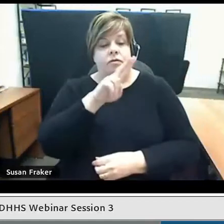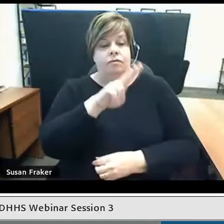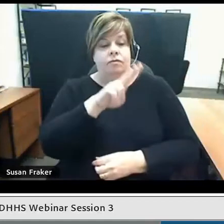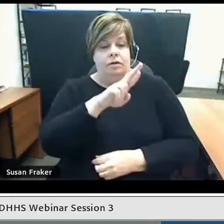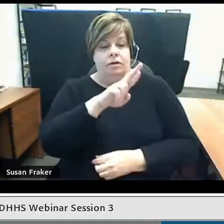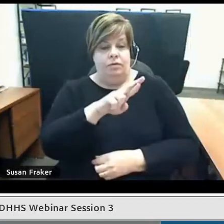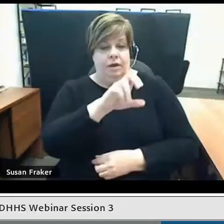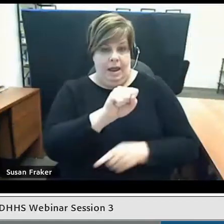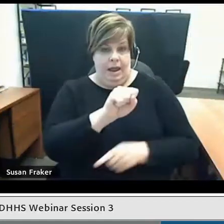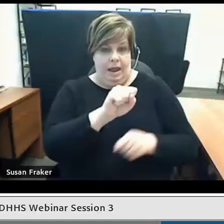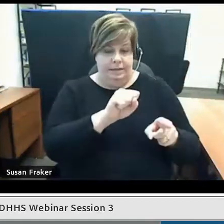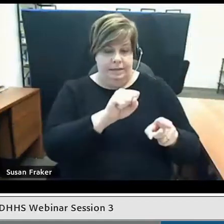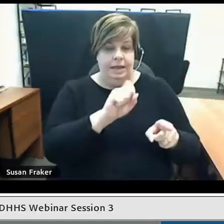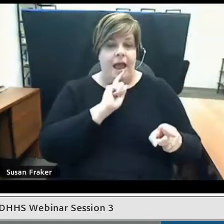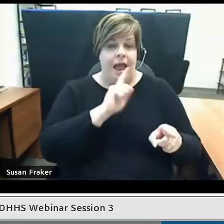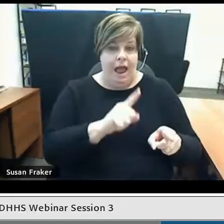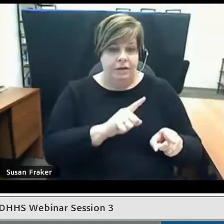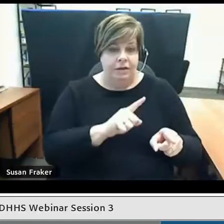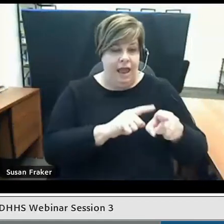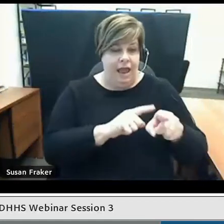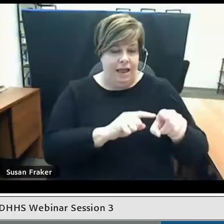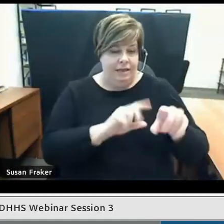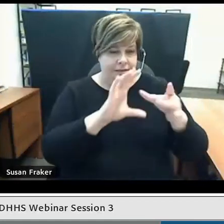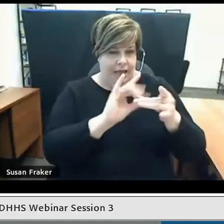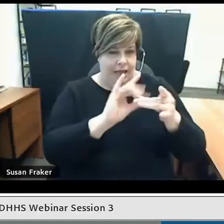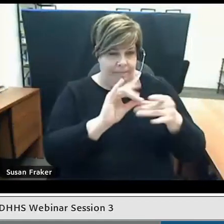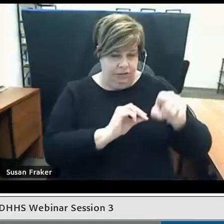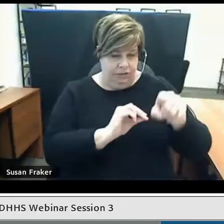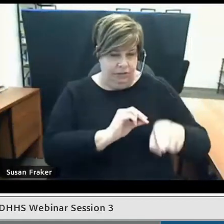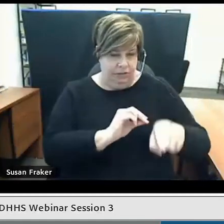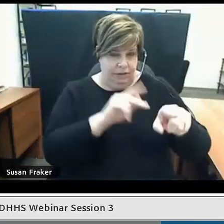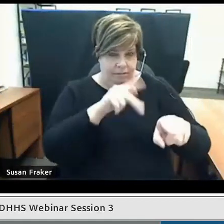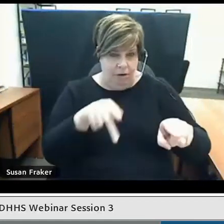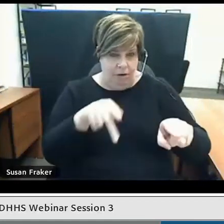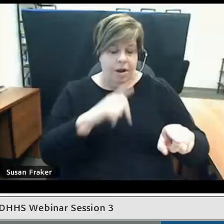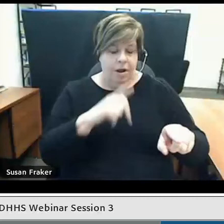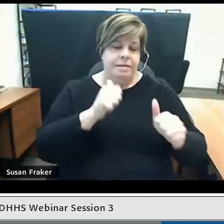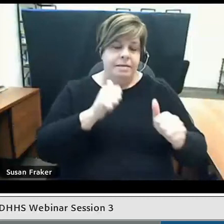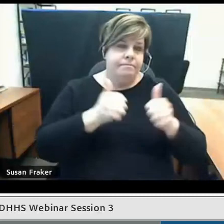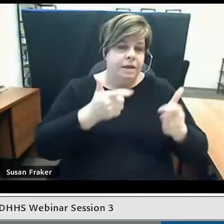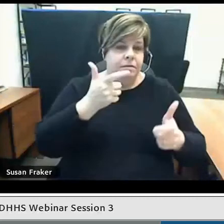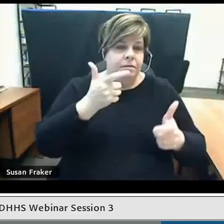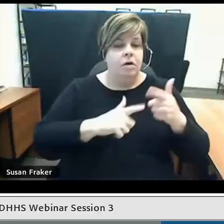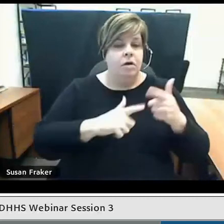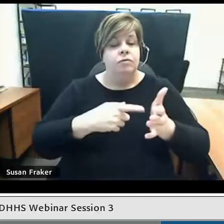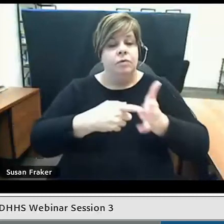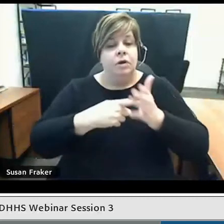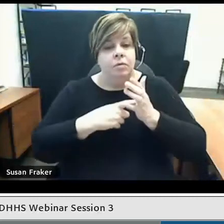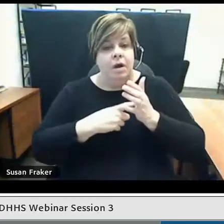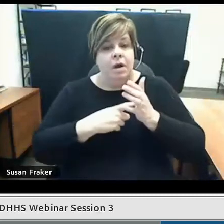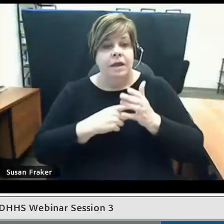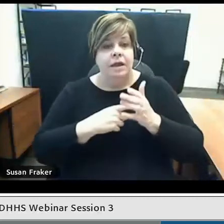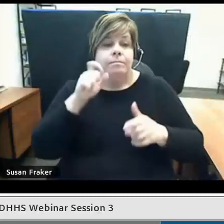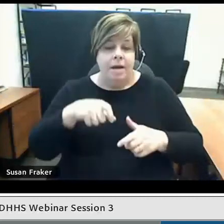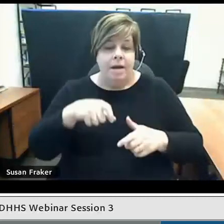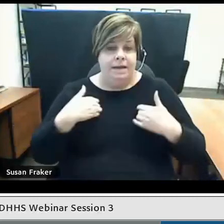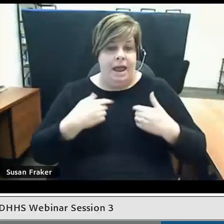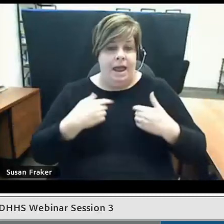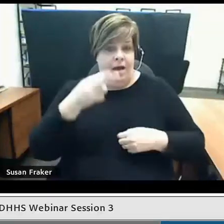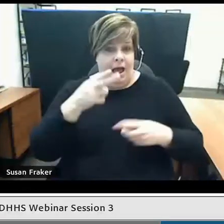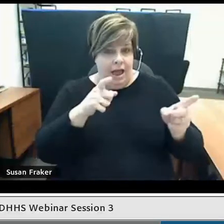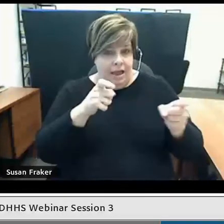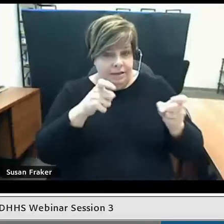Service is actually, as I've mentioned up here, the big thing about it is it requires high-speed internet. So if